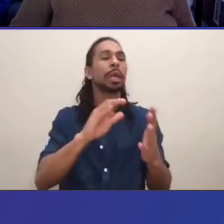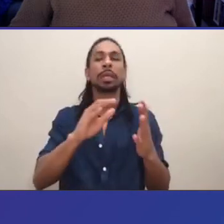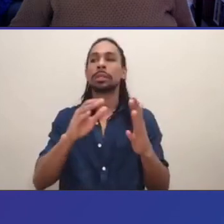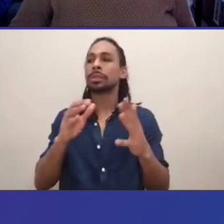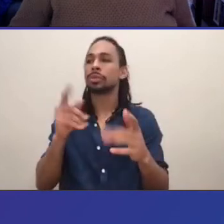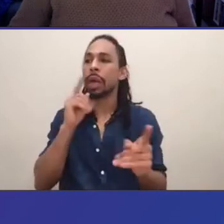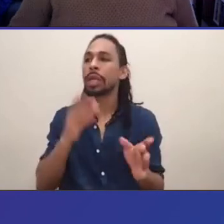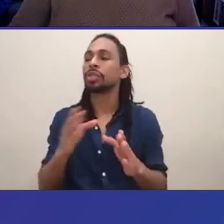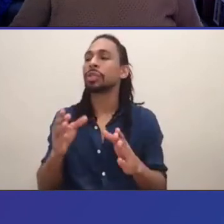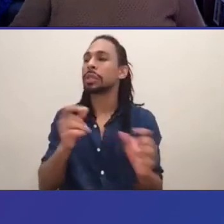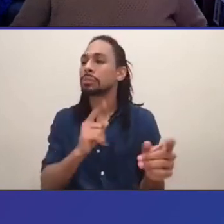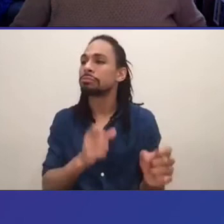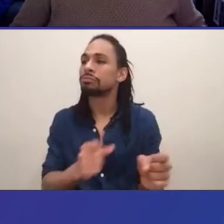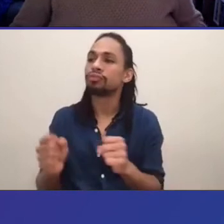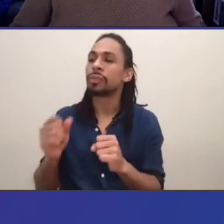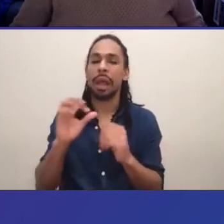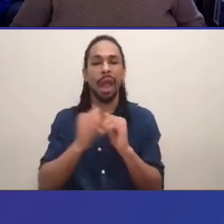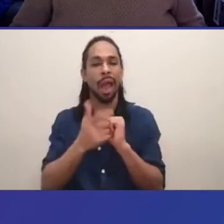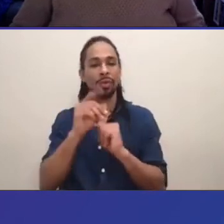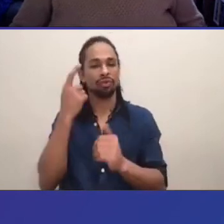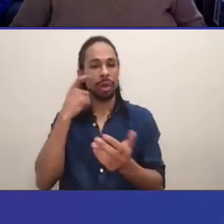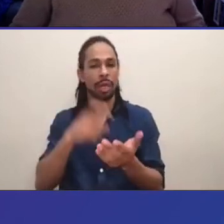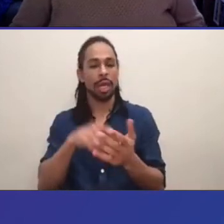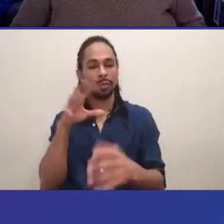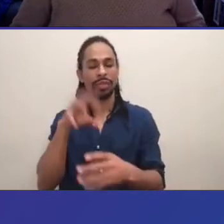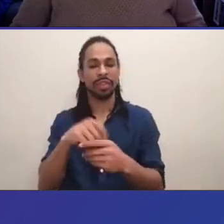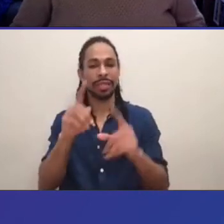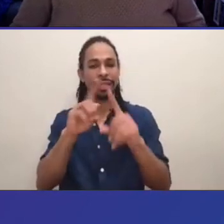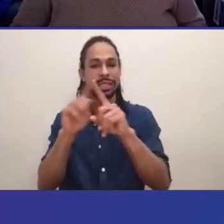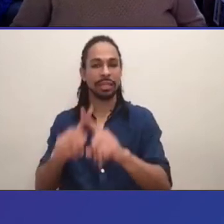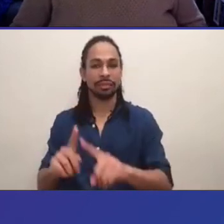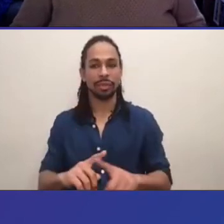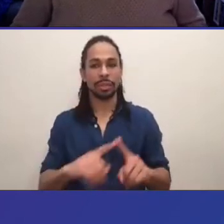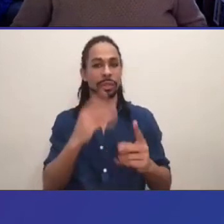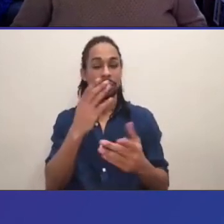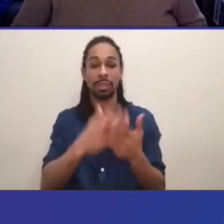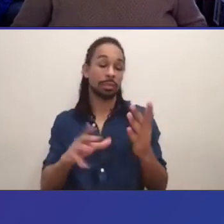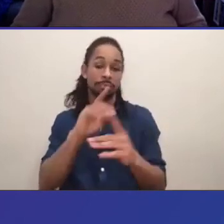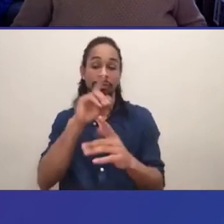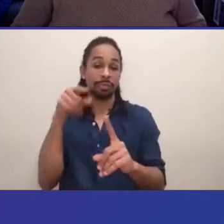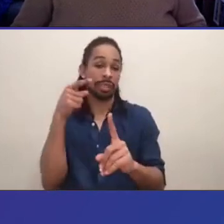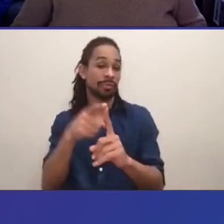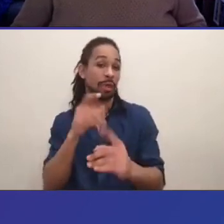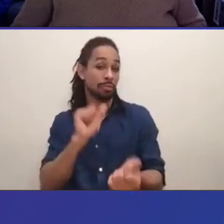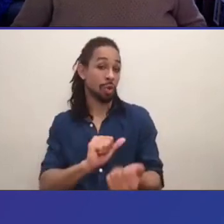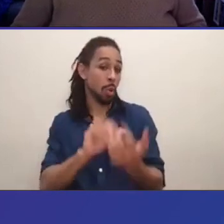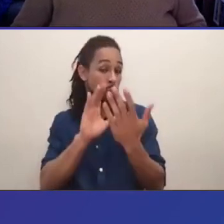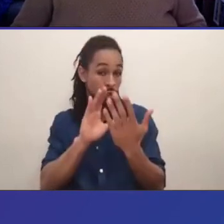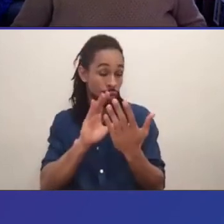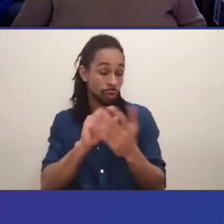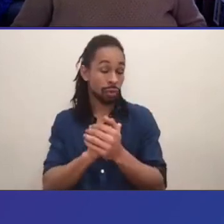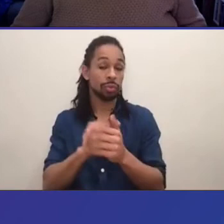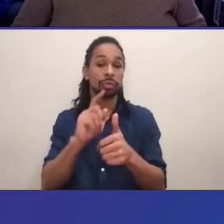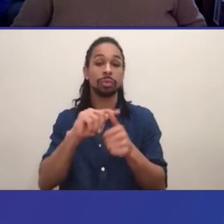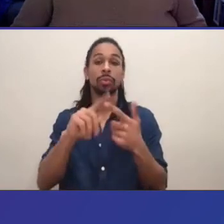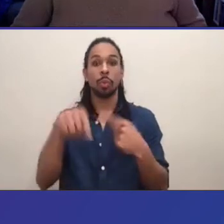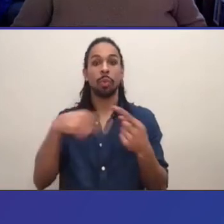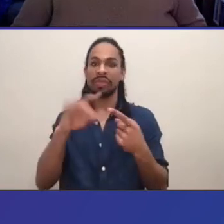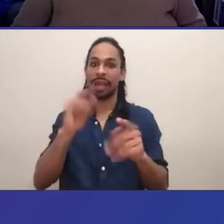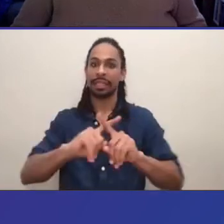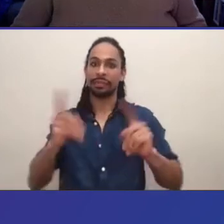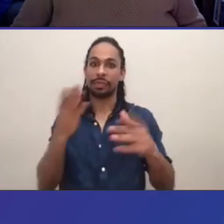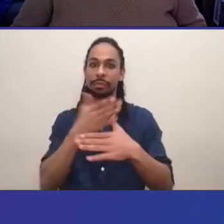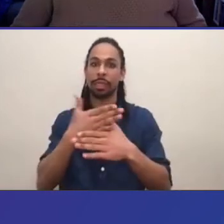How do you recognize within these differences an approach when the difference becomes more than